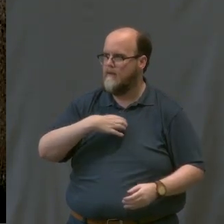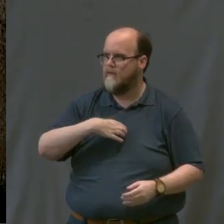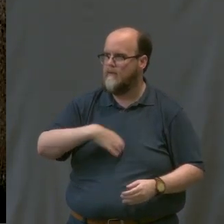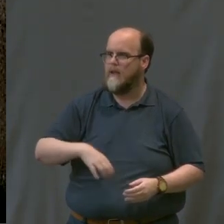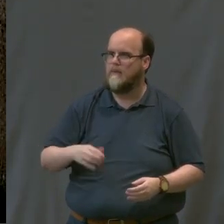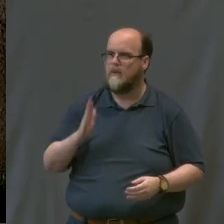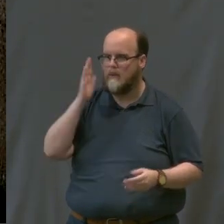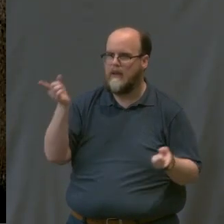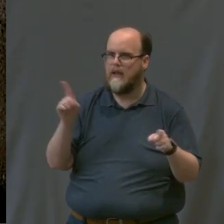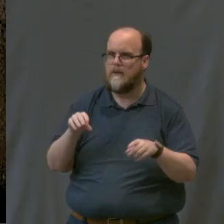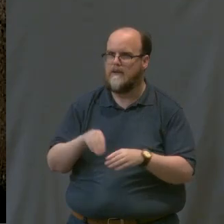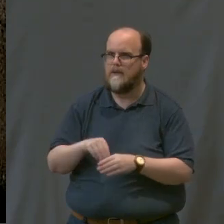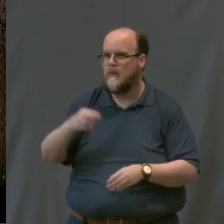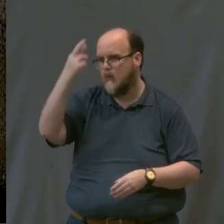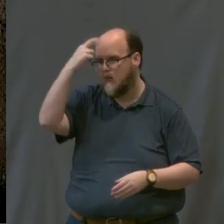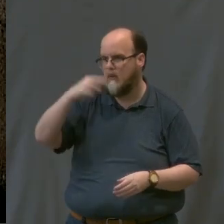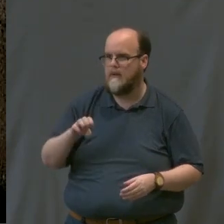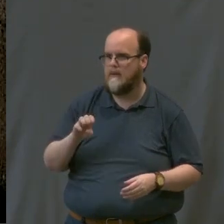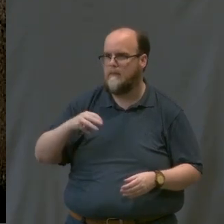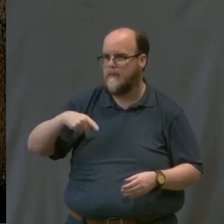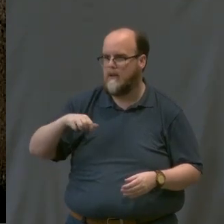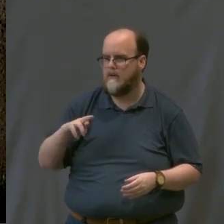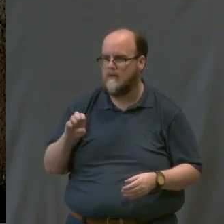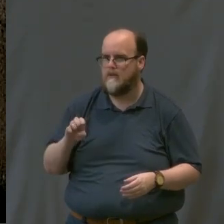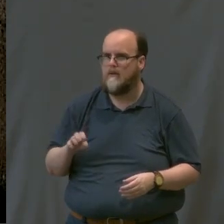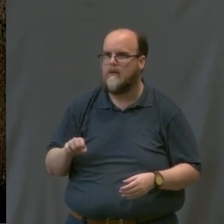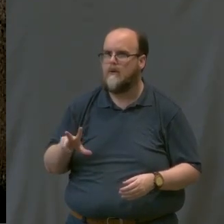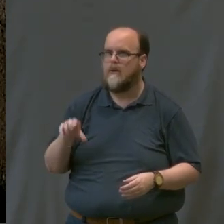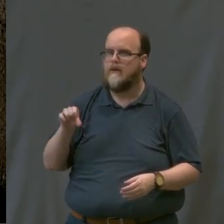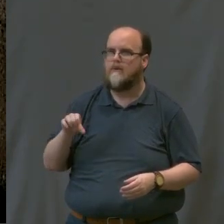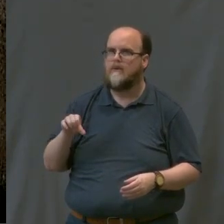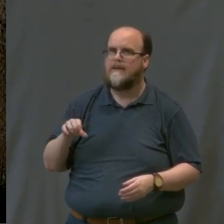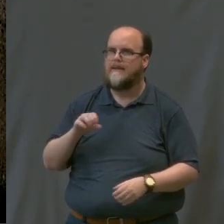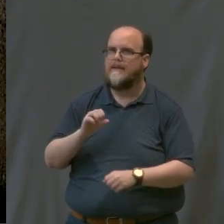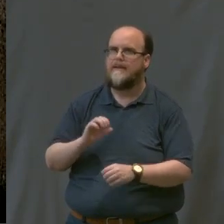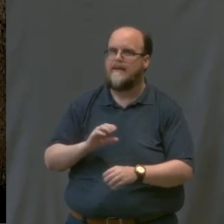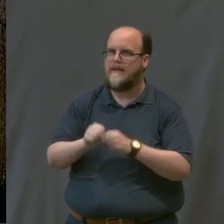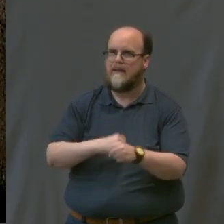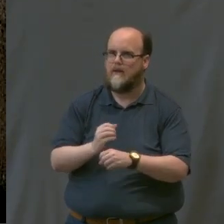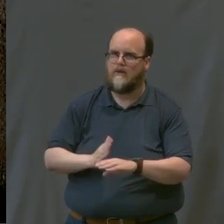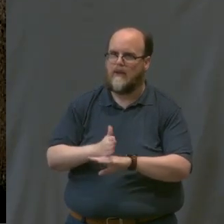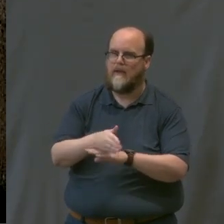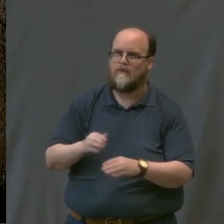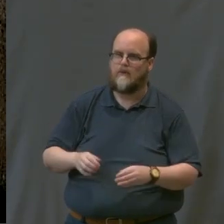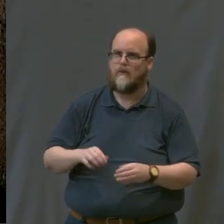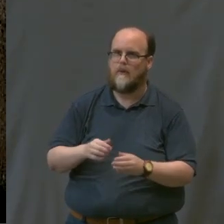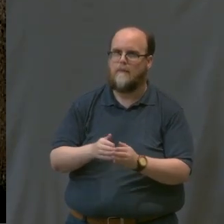to occur inside the Roman Empire 300 years from the time the book of Revelation was written.